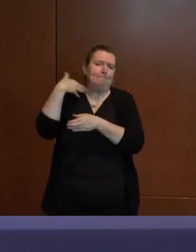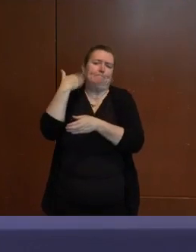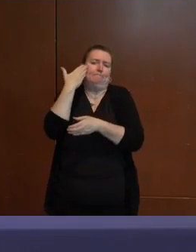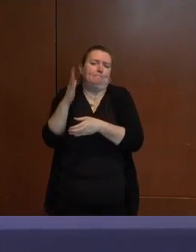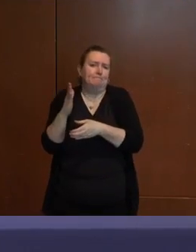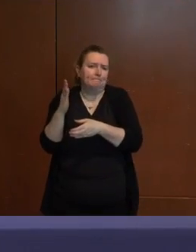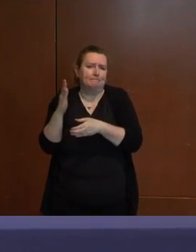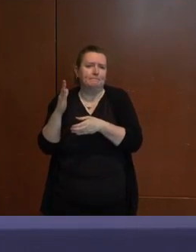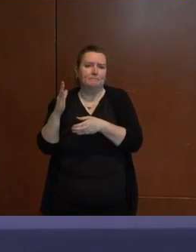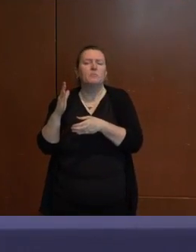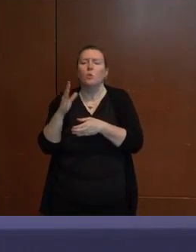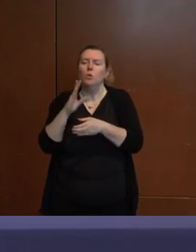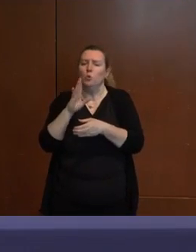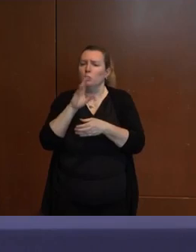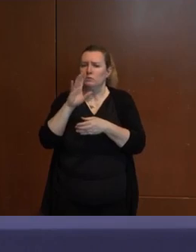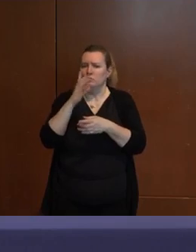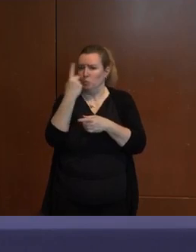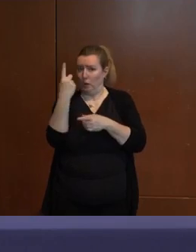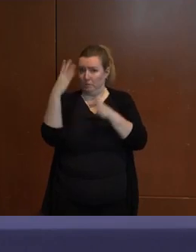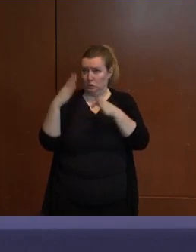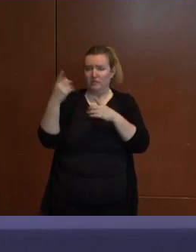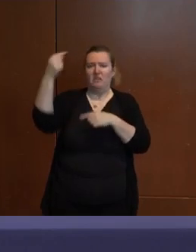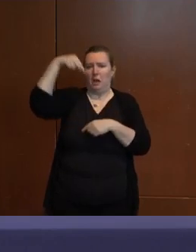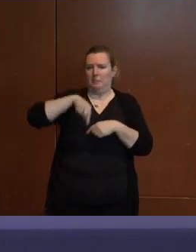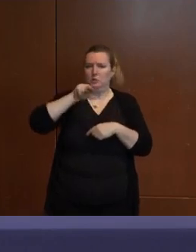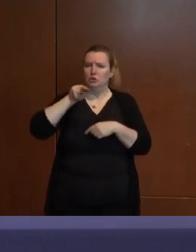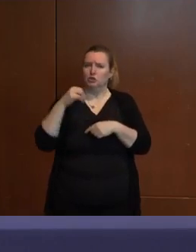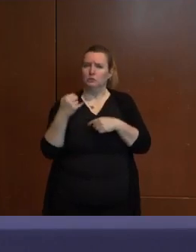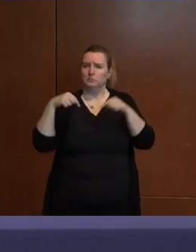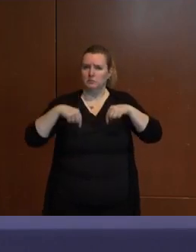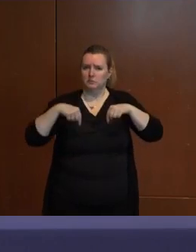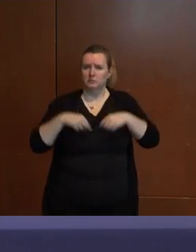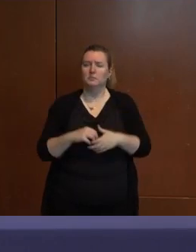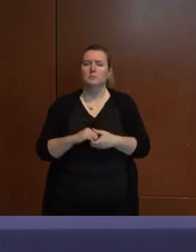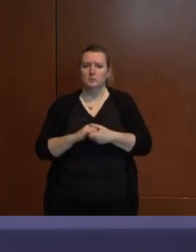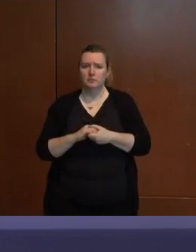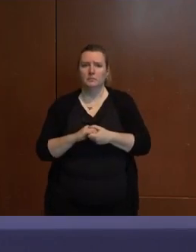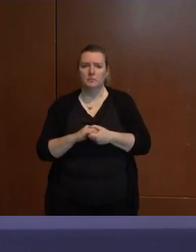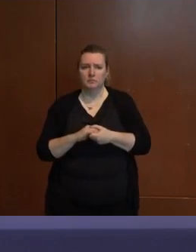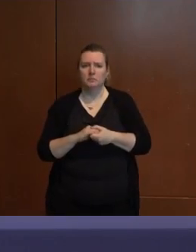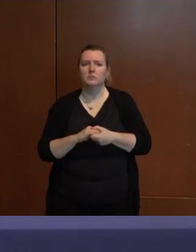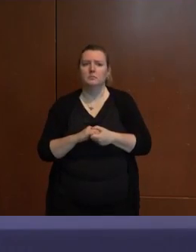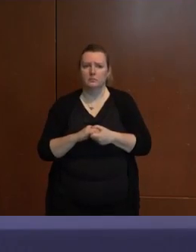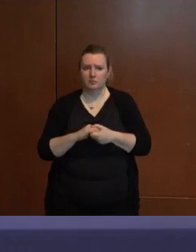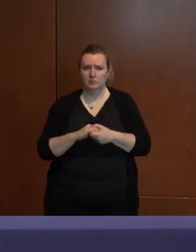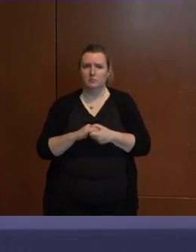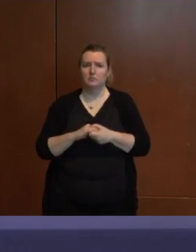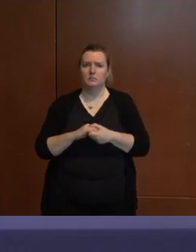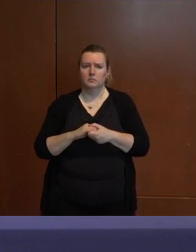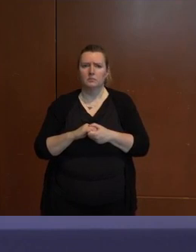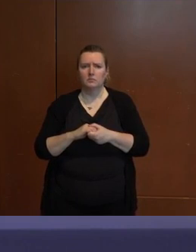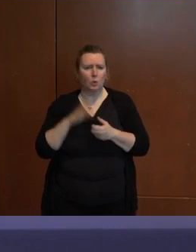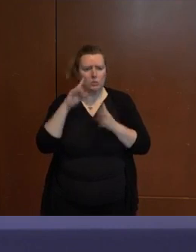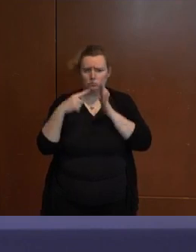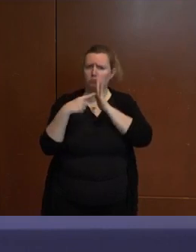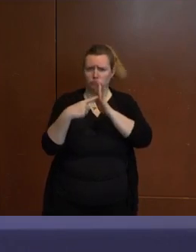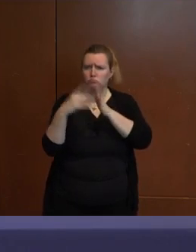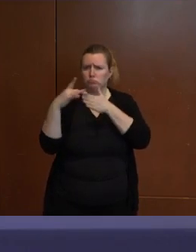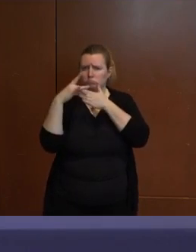global, because we have to learn from other models beyond our state, right? So it's